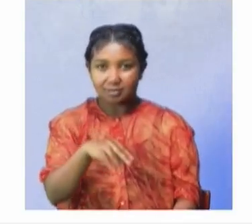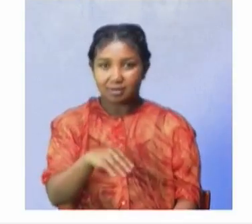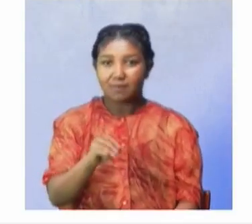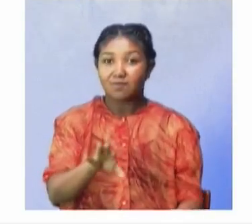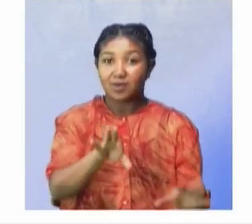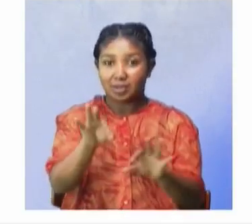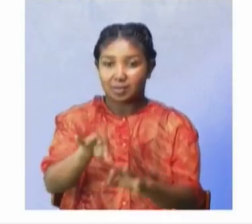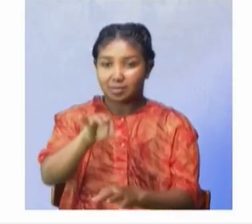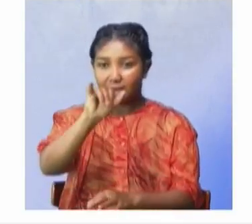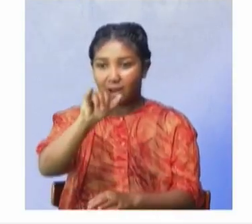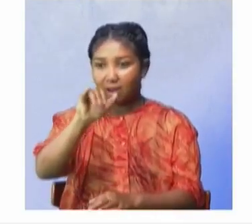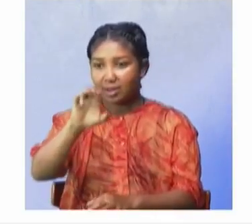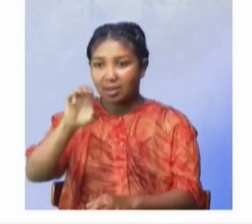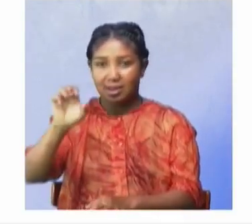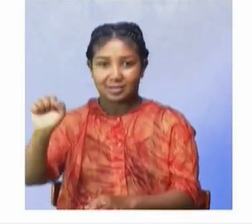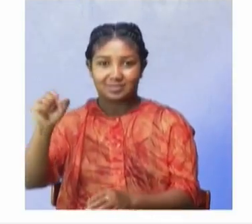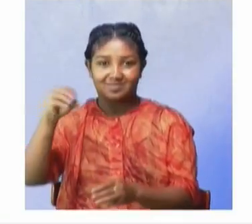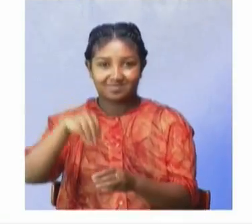tries.